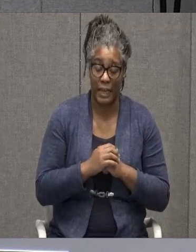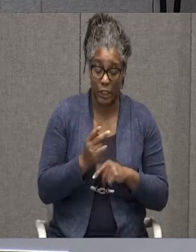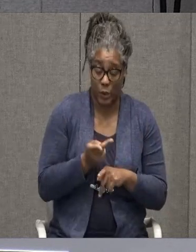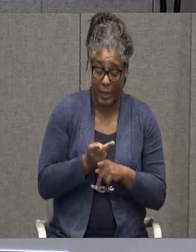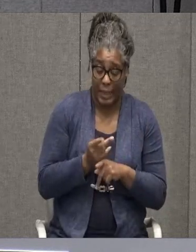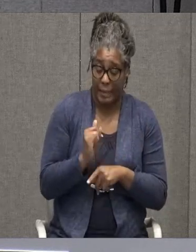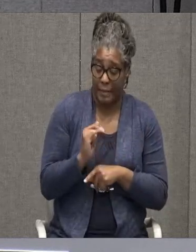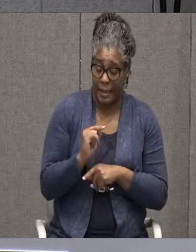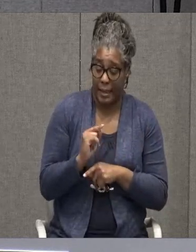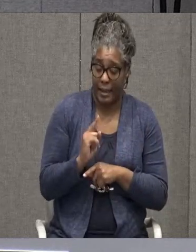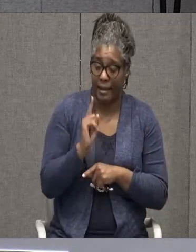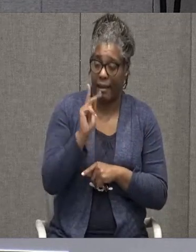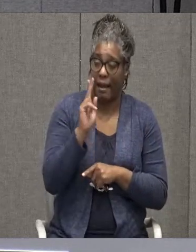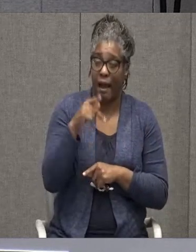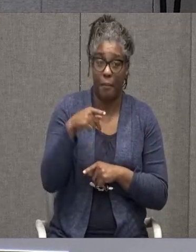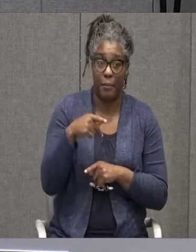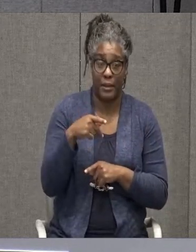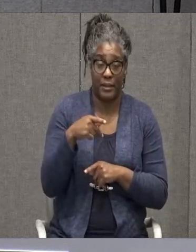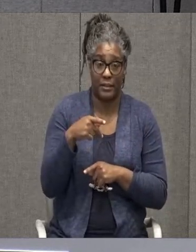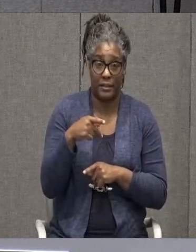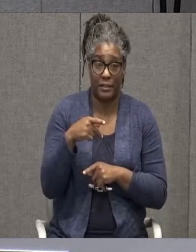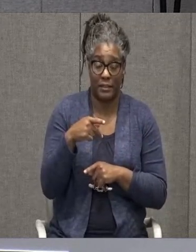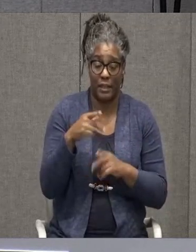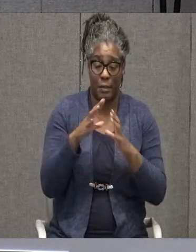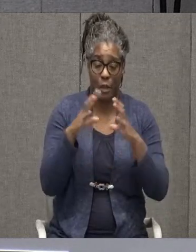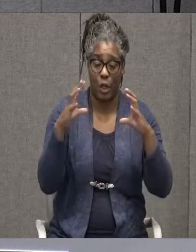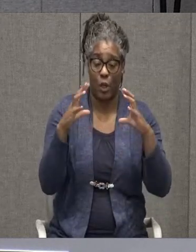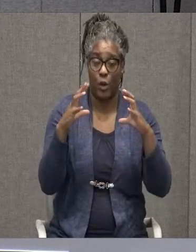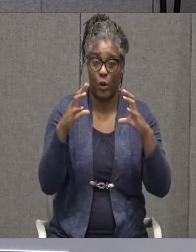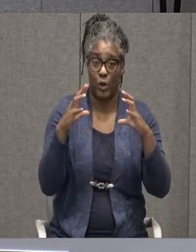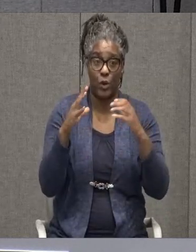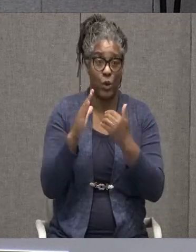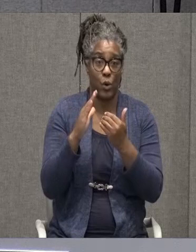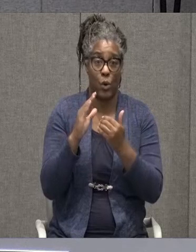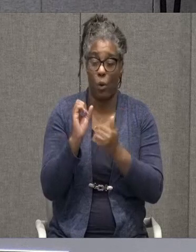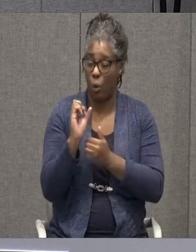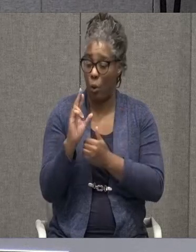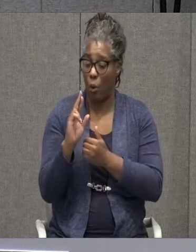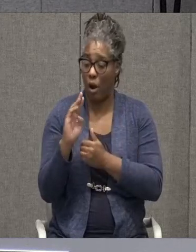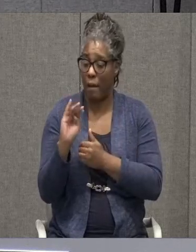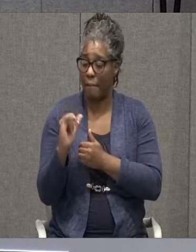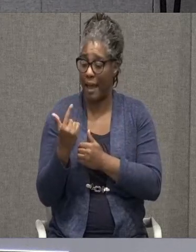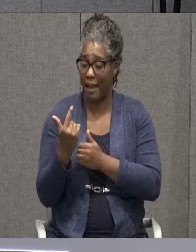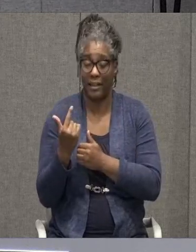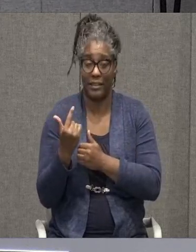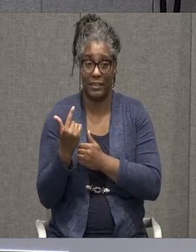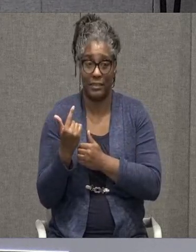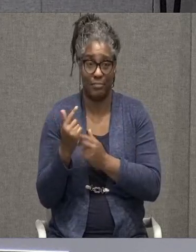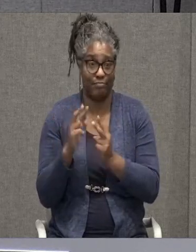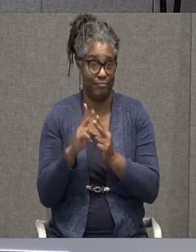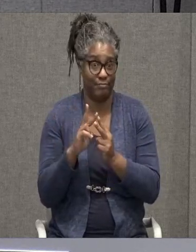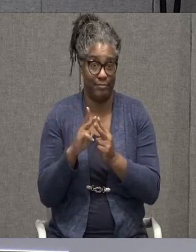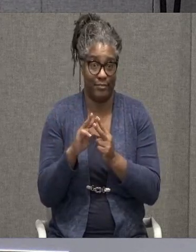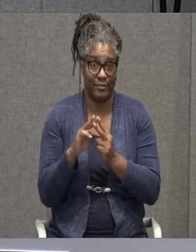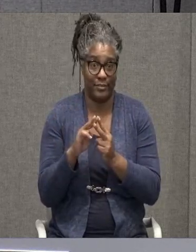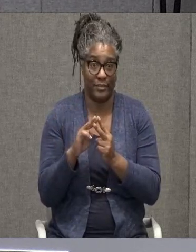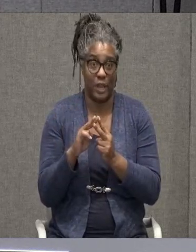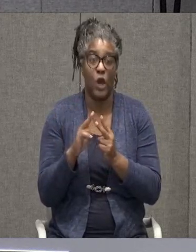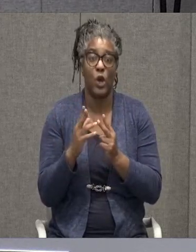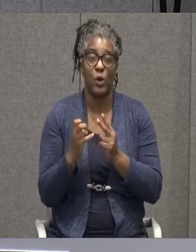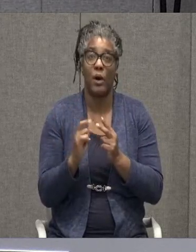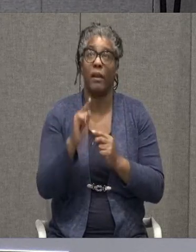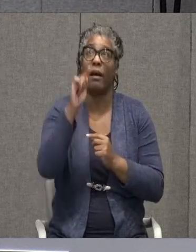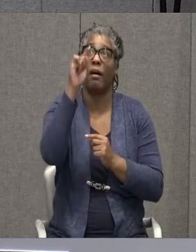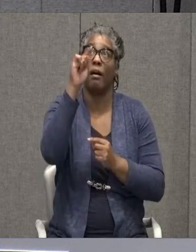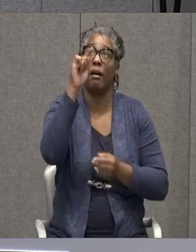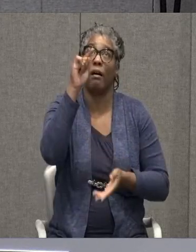to try to keep a balloon up, or a plastic bag, a Ziploc bag, up for 1 minute without